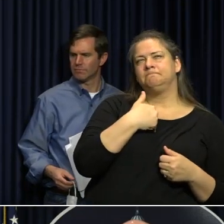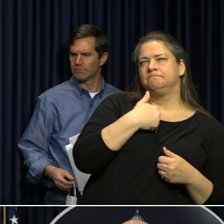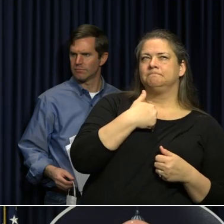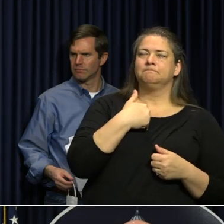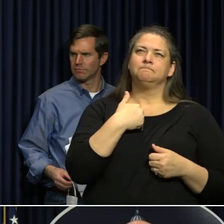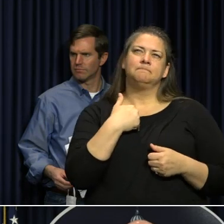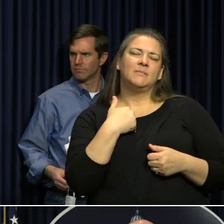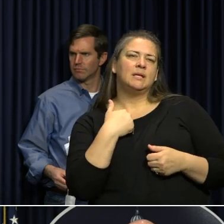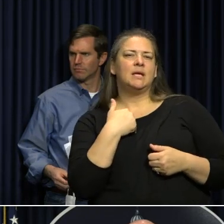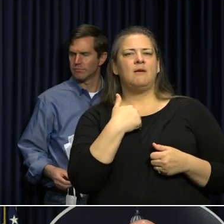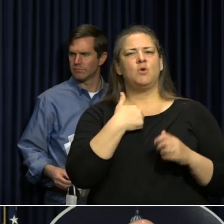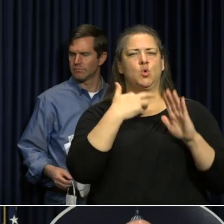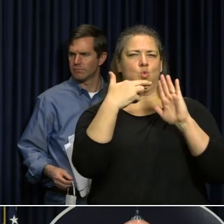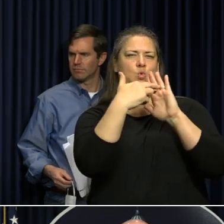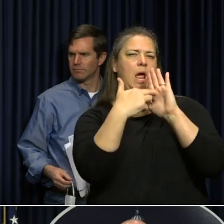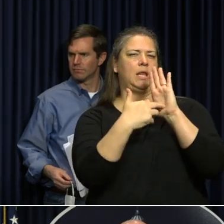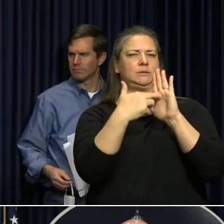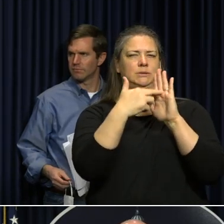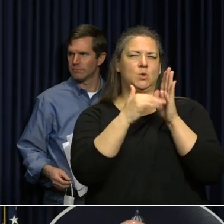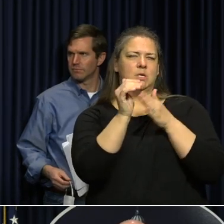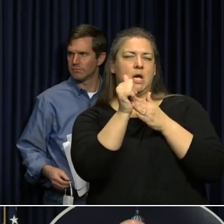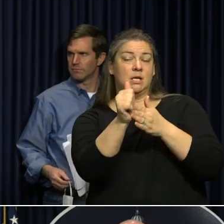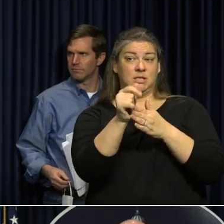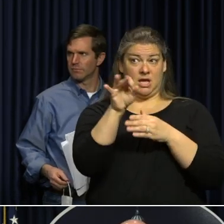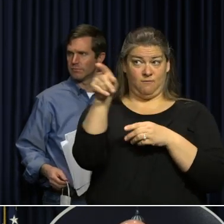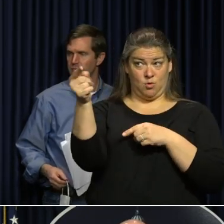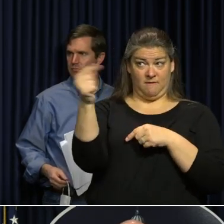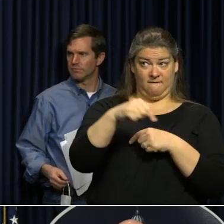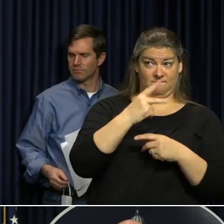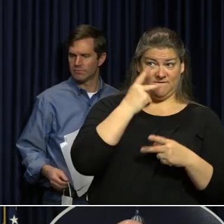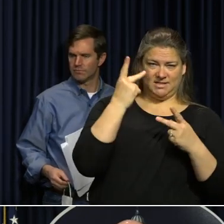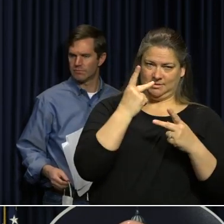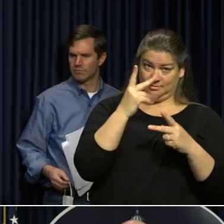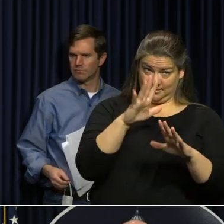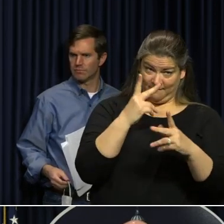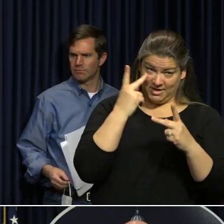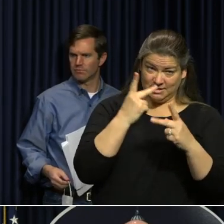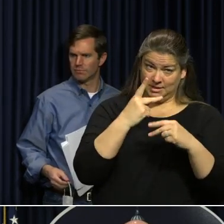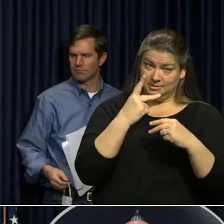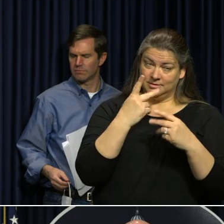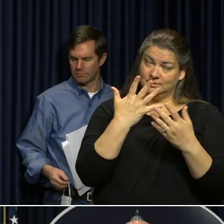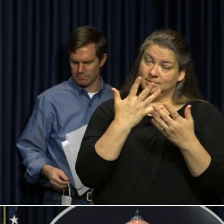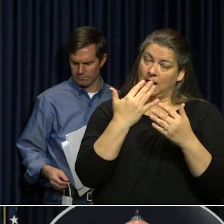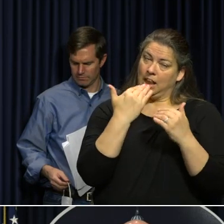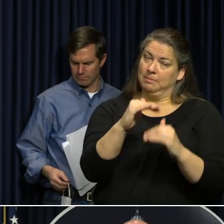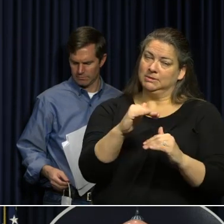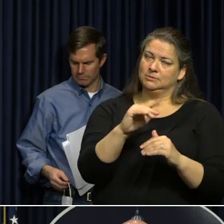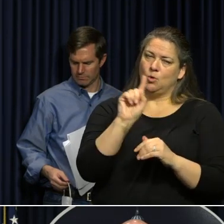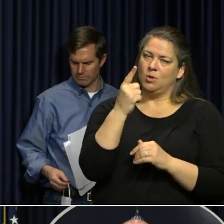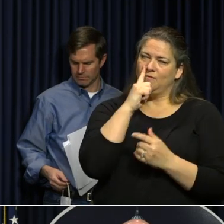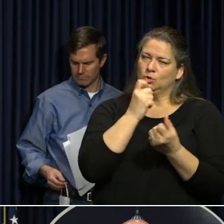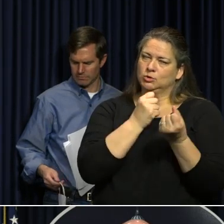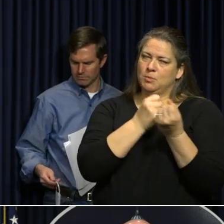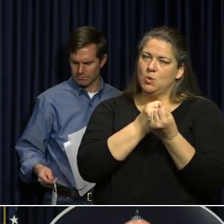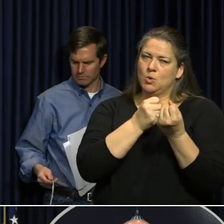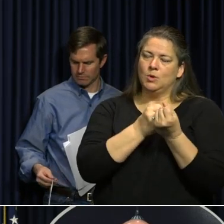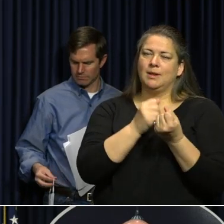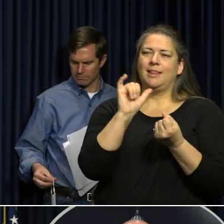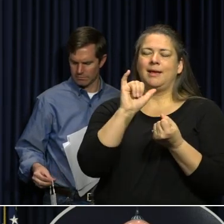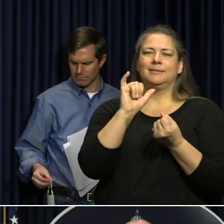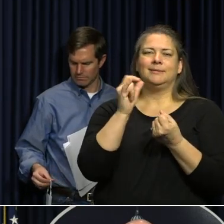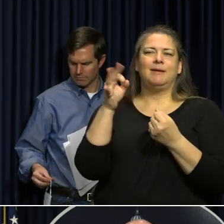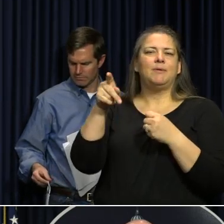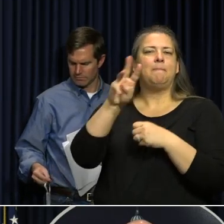setting for what patients and any allowed visitors, which will be very limited, right? Just to support people who need assistance, like an